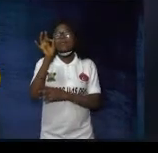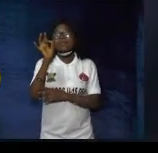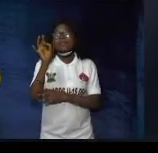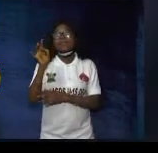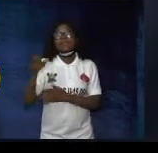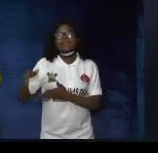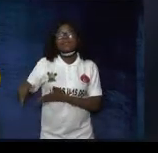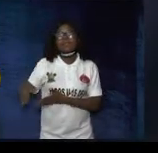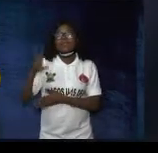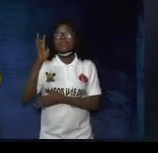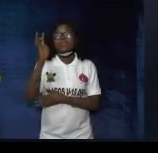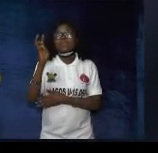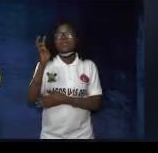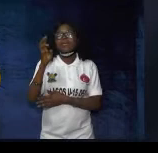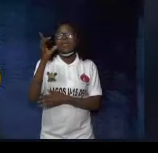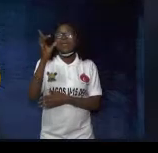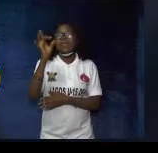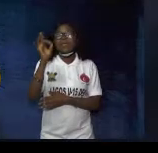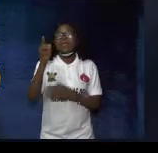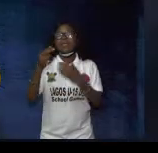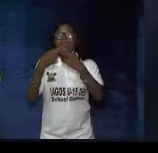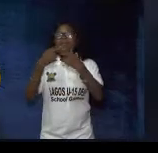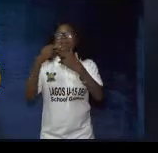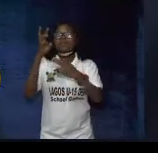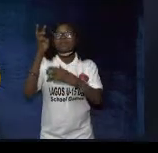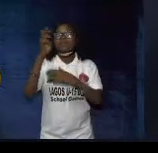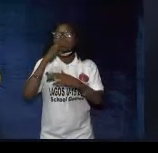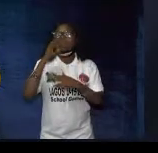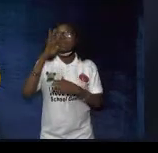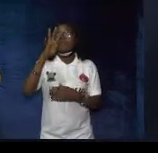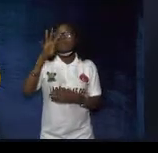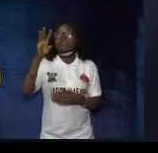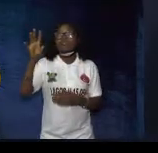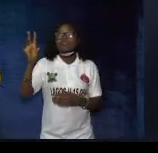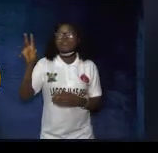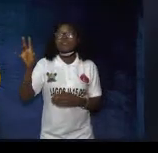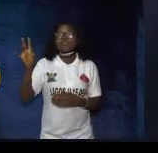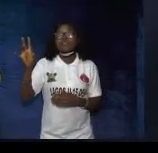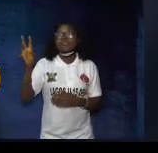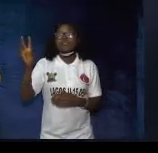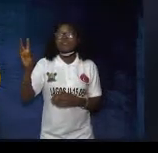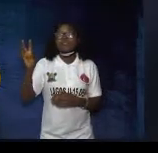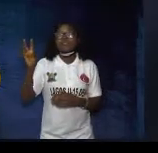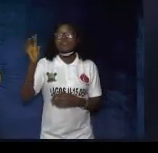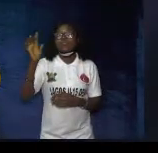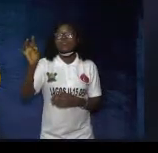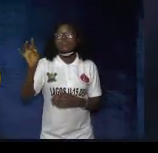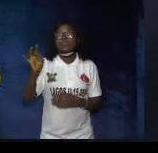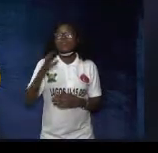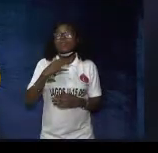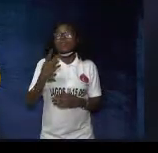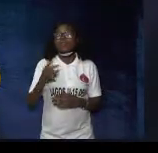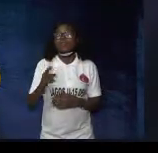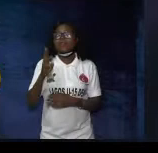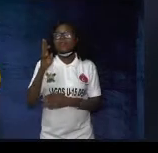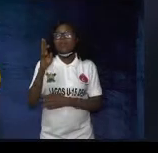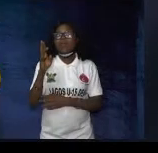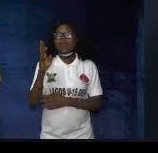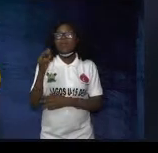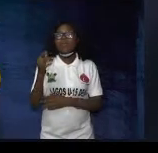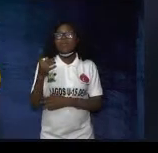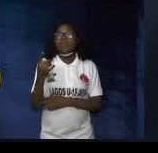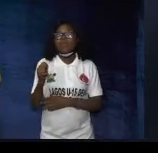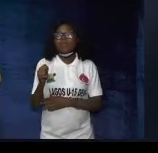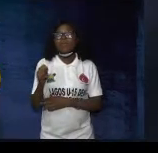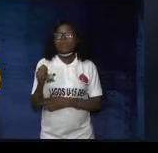8 and the number to the side is 6. 8 times 6 is 48. Let me start here now. 8 times 3 is 24, and here the number on top is